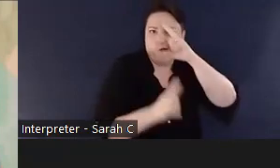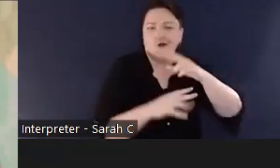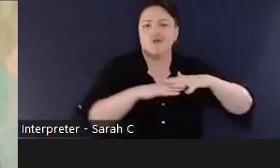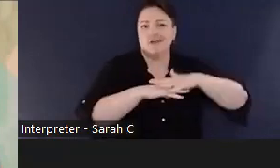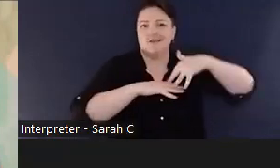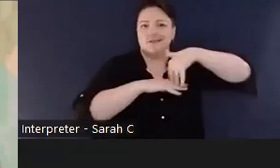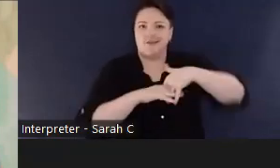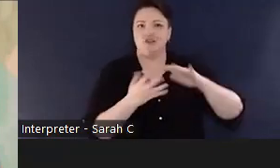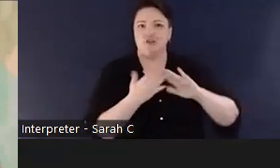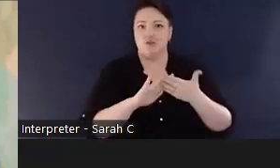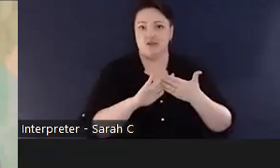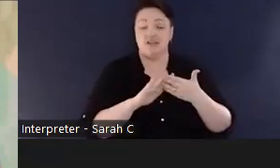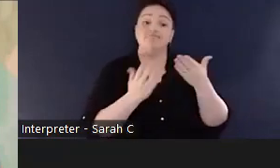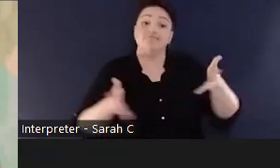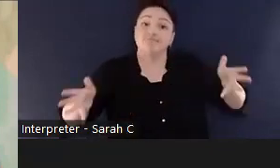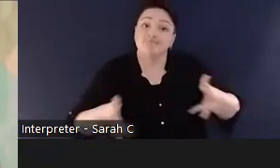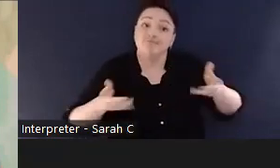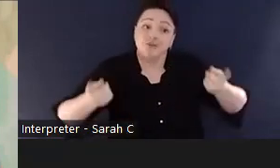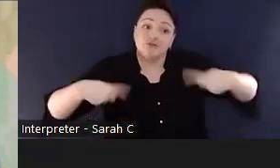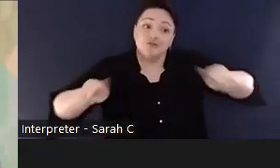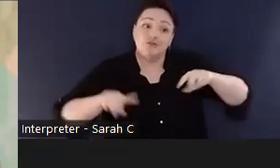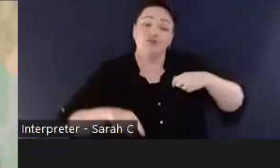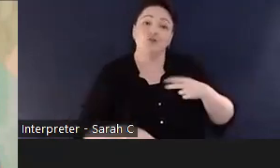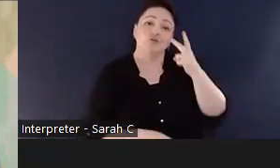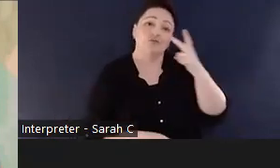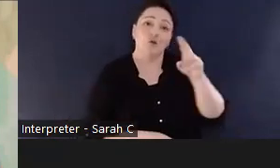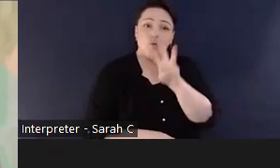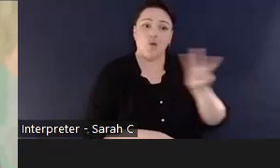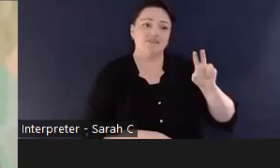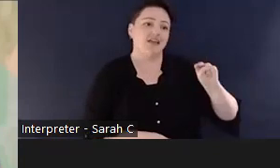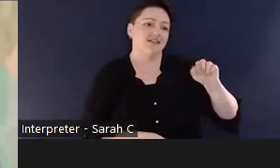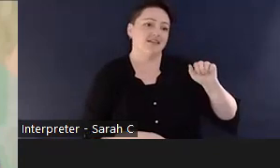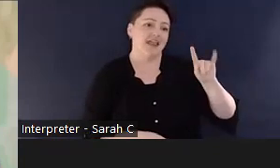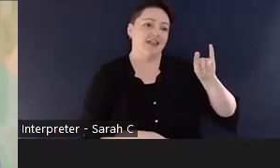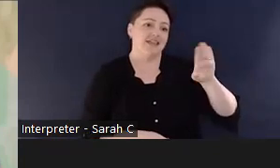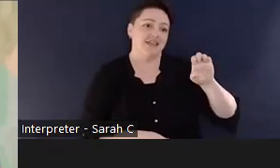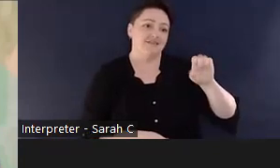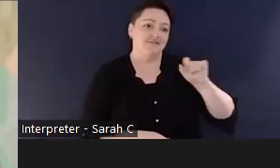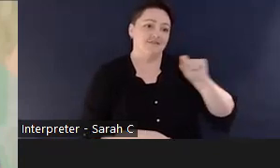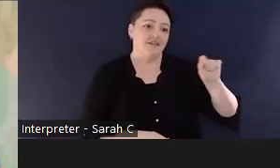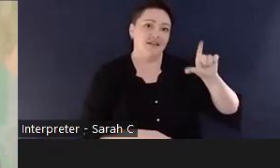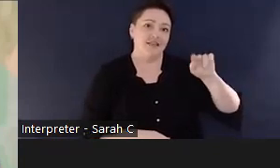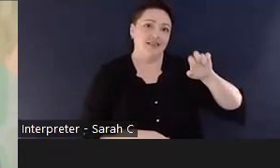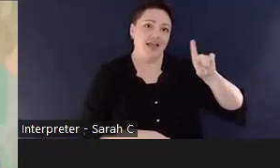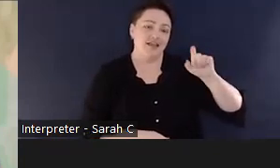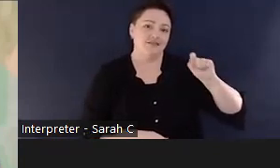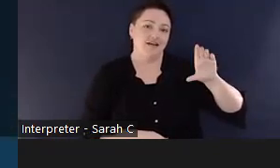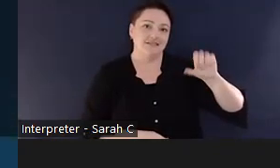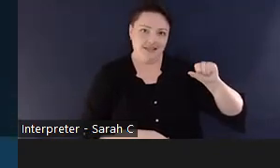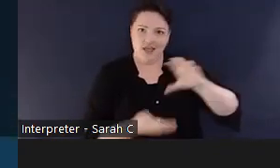visit nativeland.ca to learn more about the traditional inhabitants of the land that you live on.